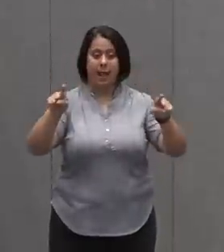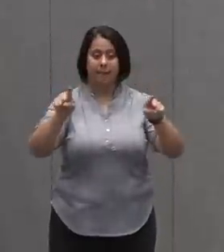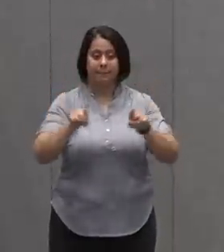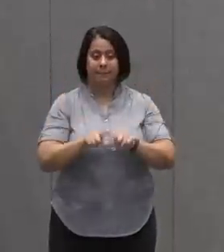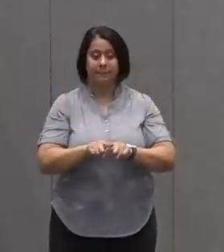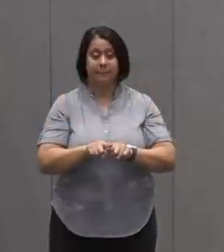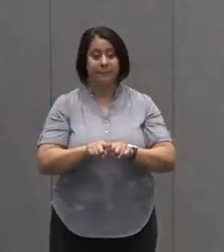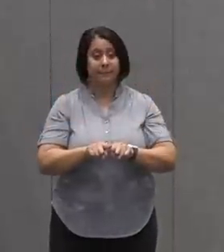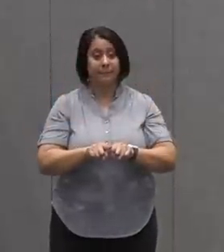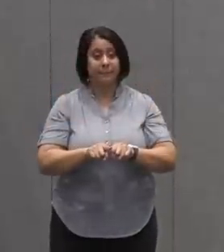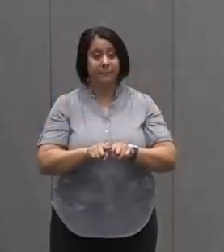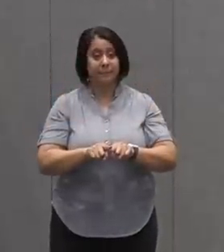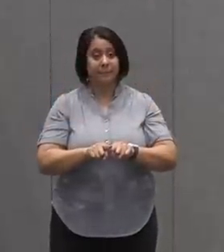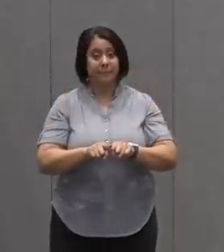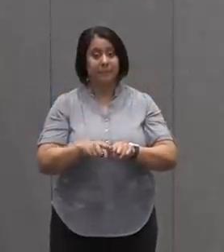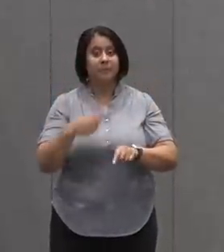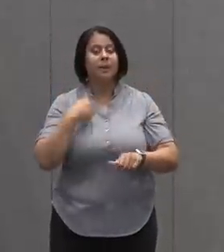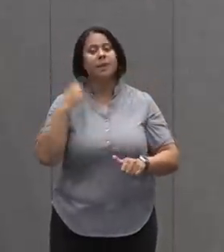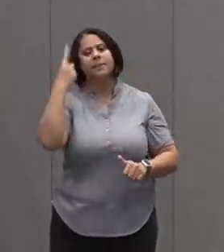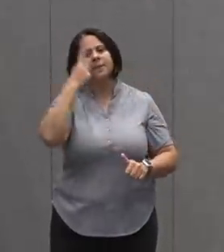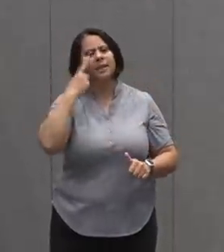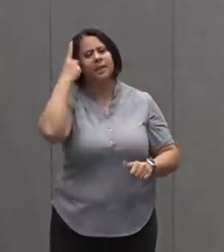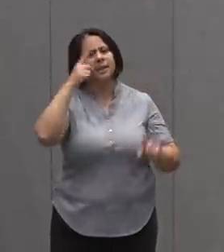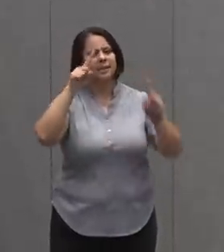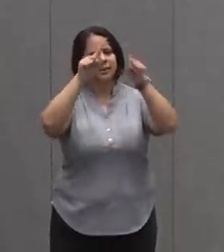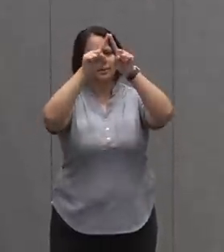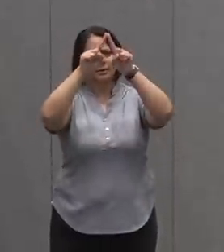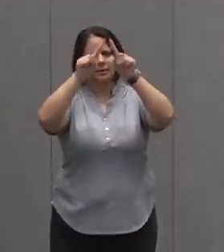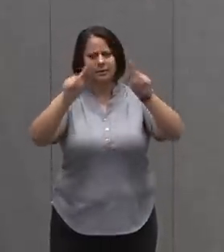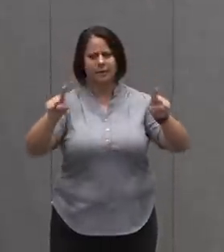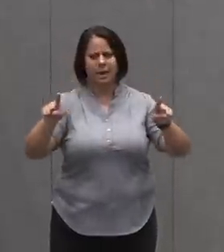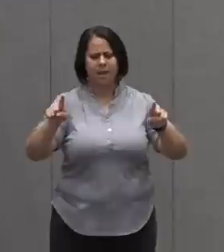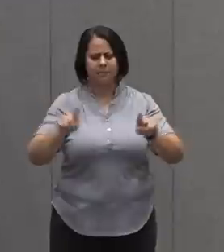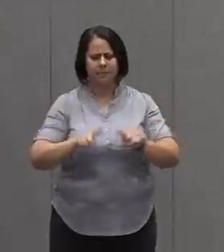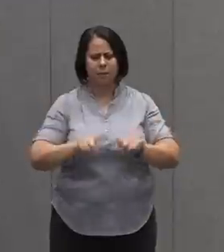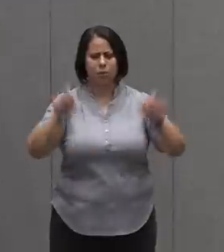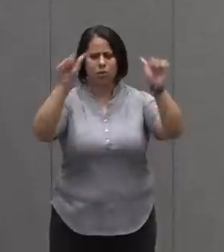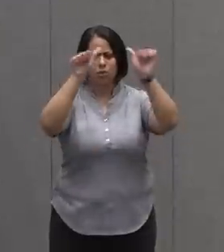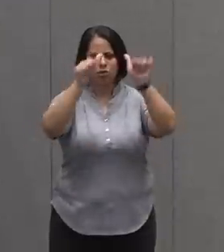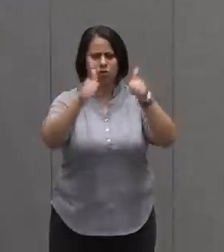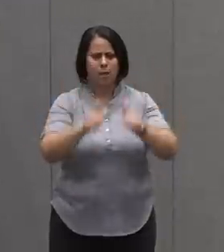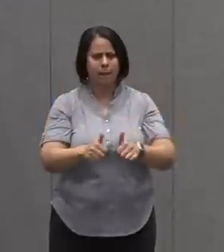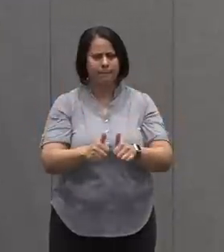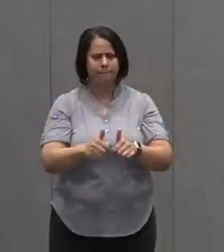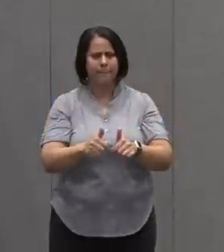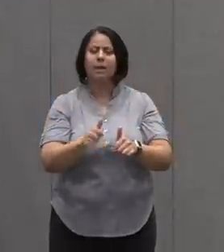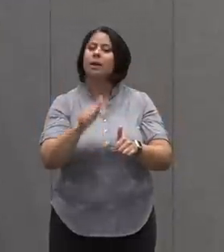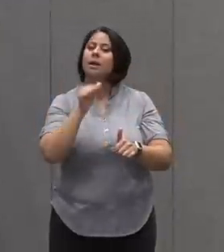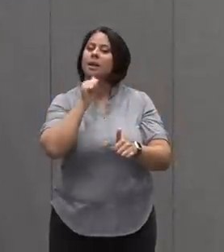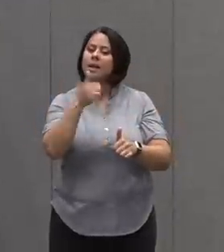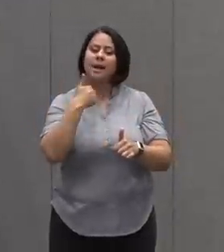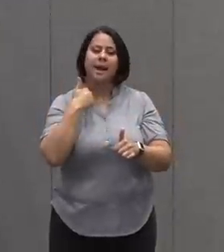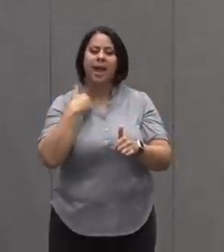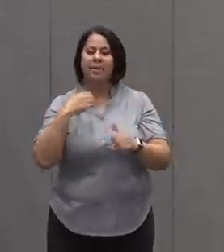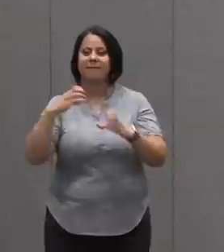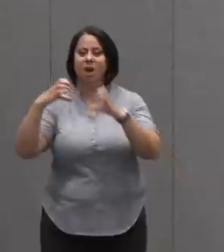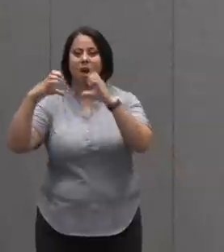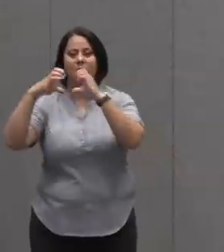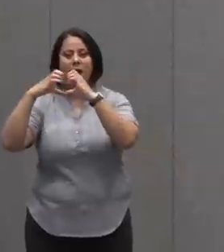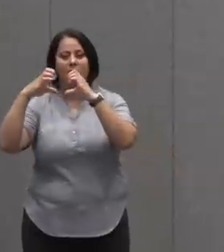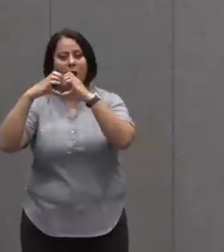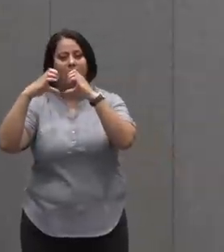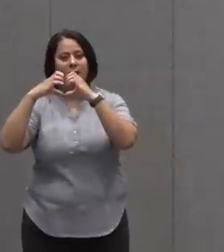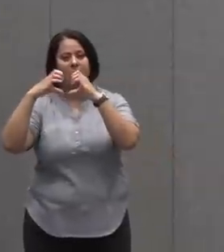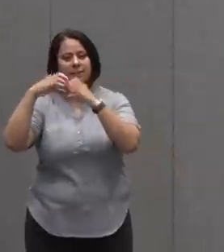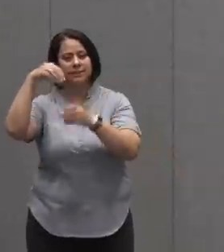I mean, I'm thinking that the diamond doesn't have these other heart shapes in them, because I can